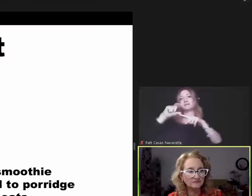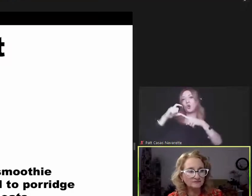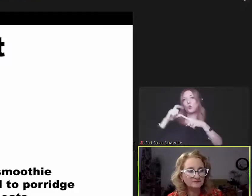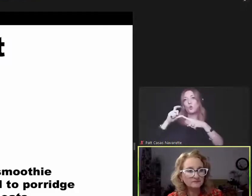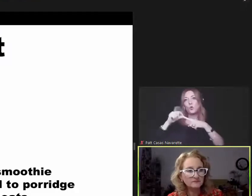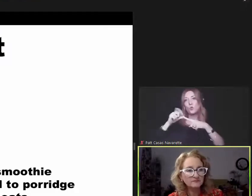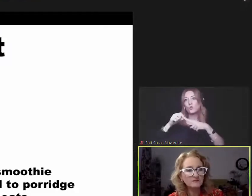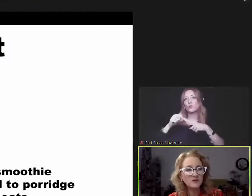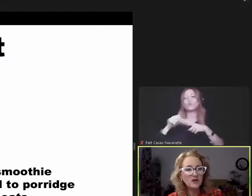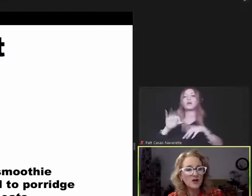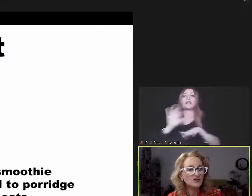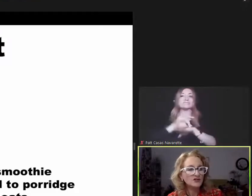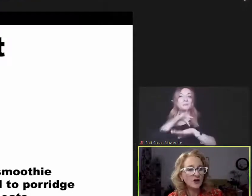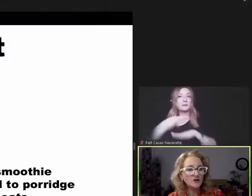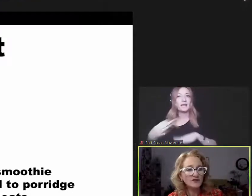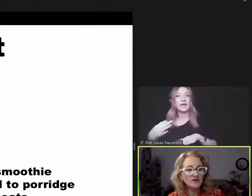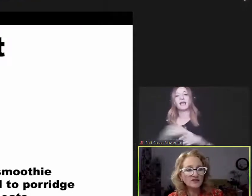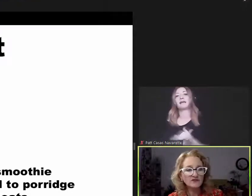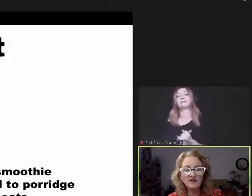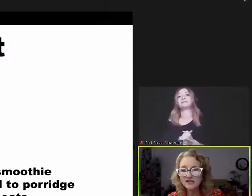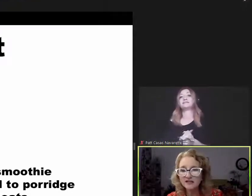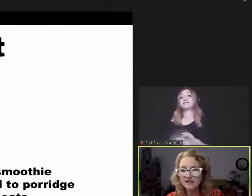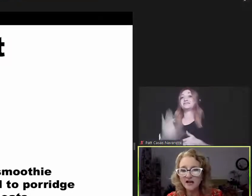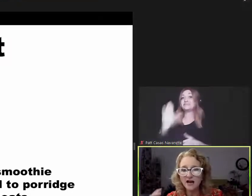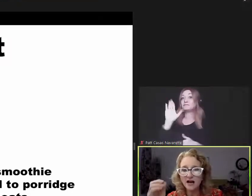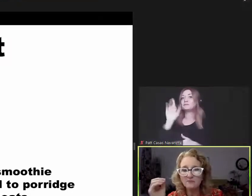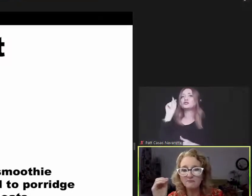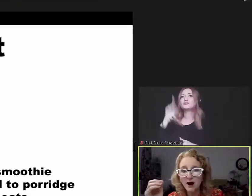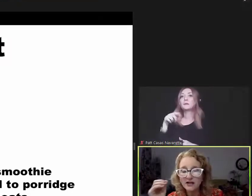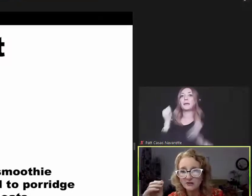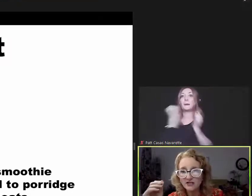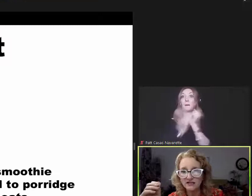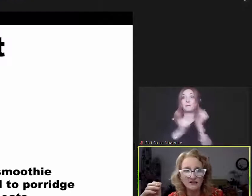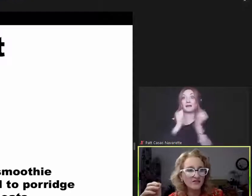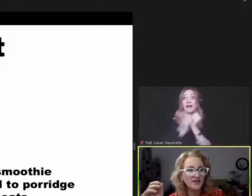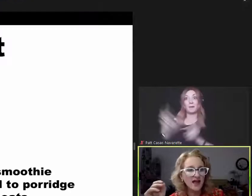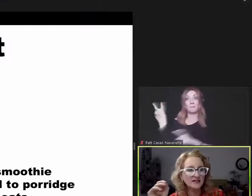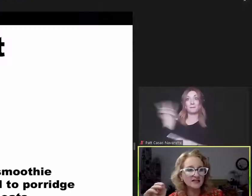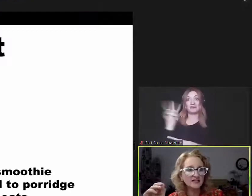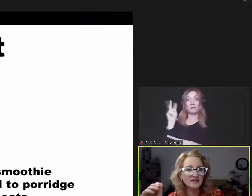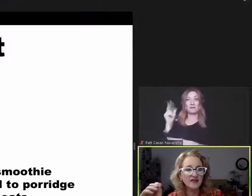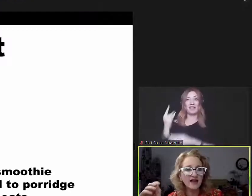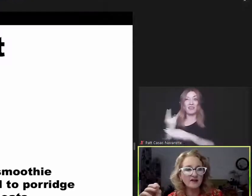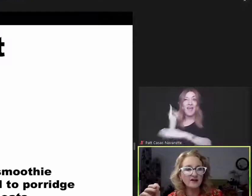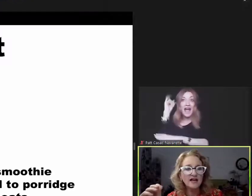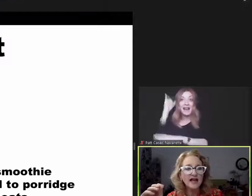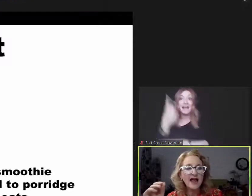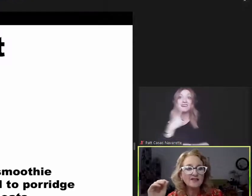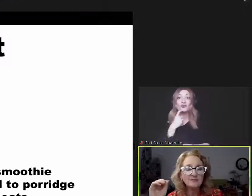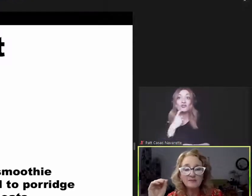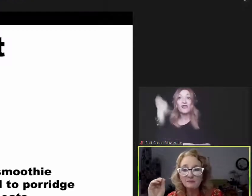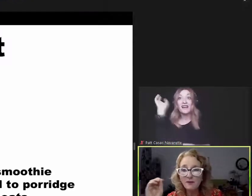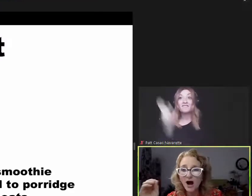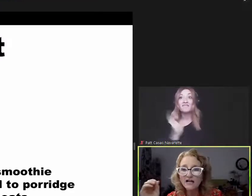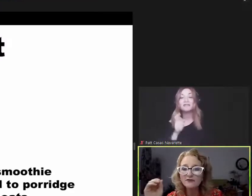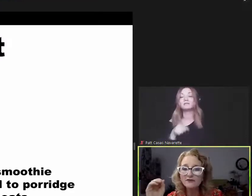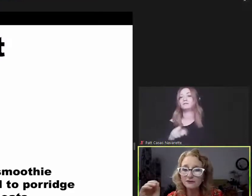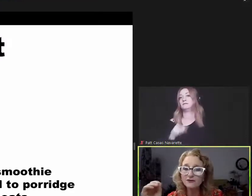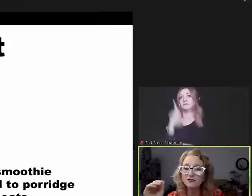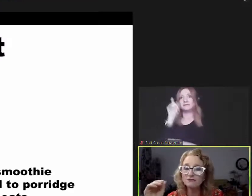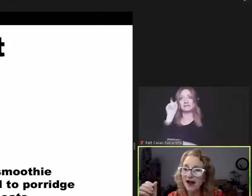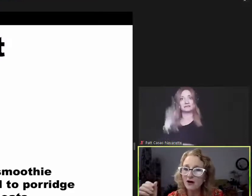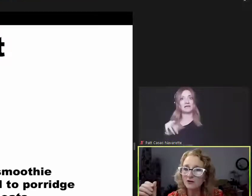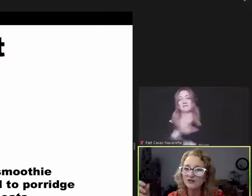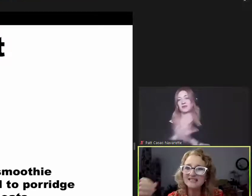incredible. So this vegan biotin that is in there, and the papaya